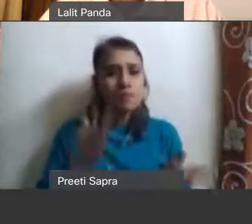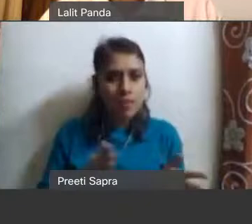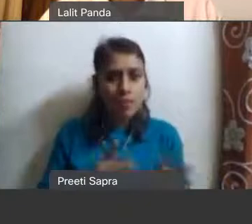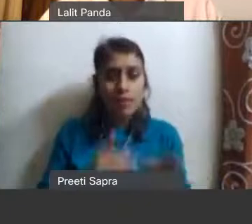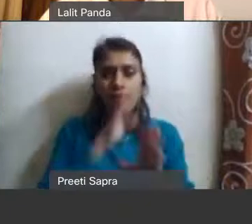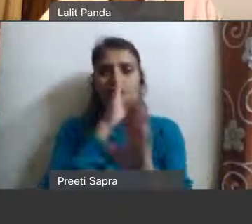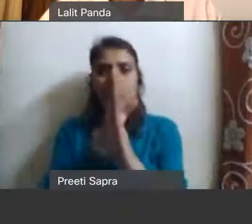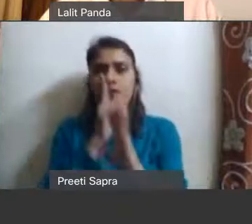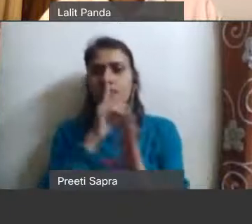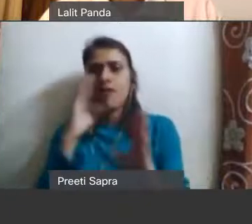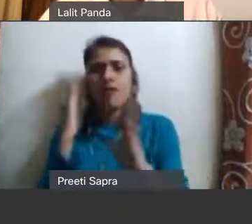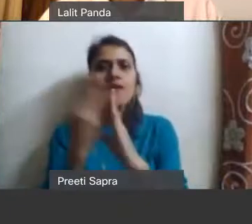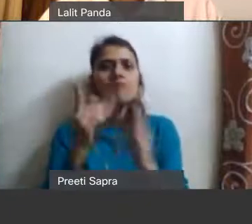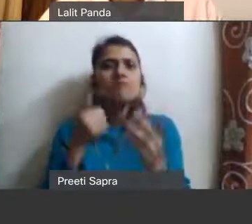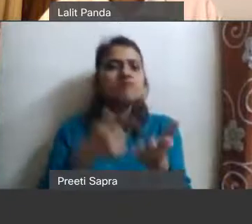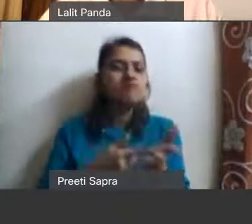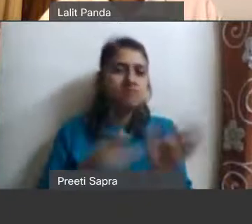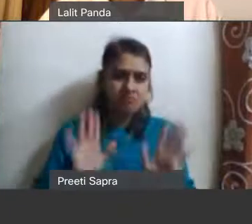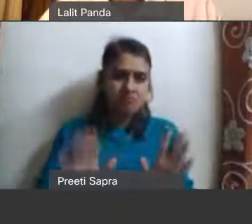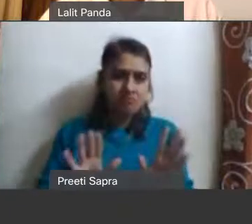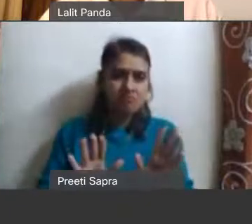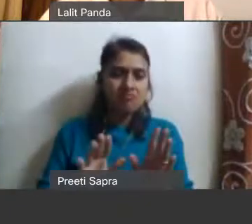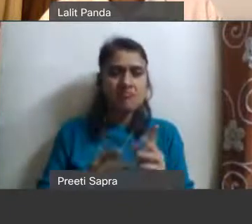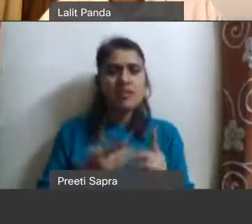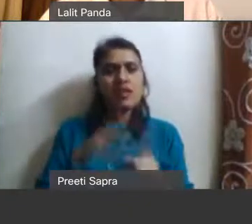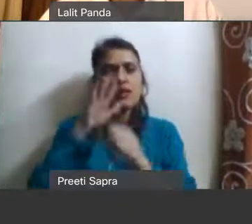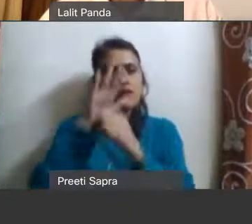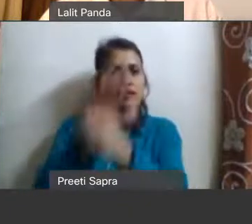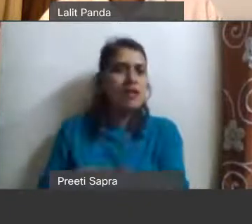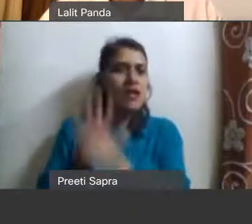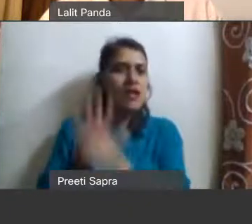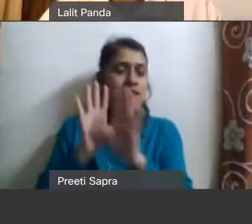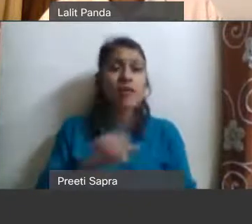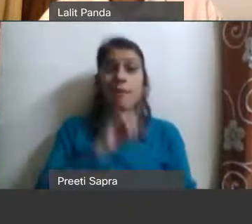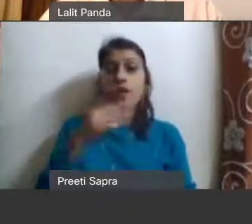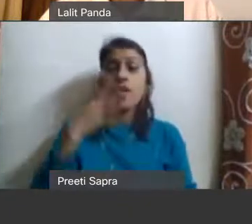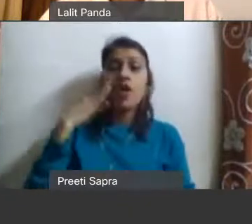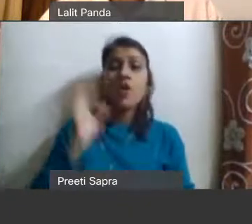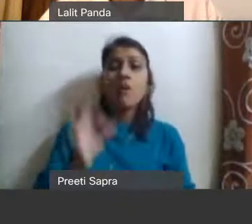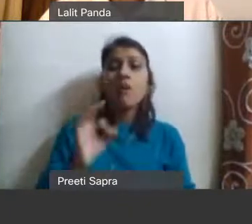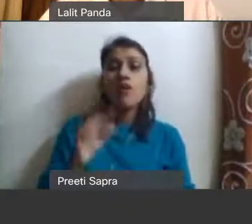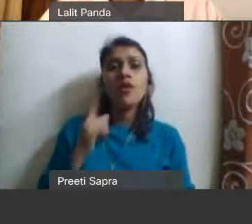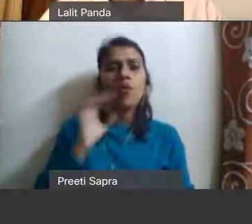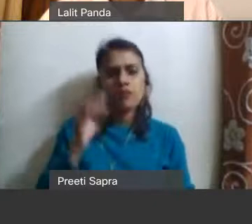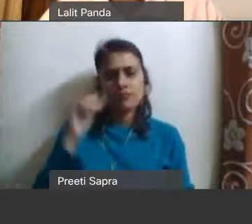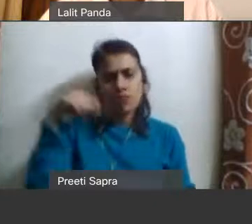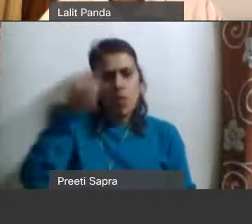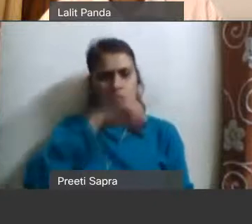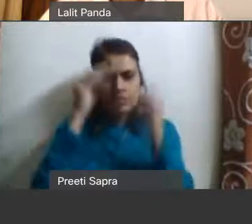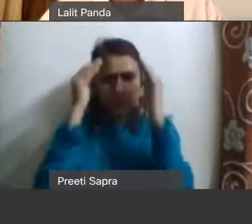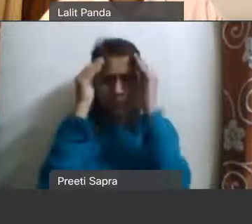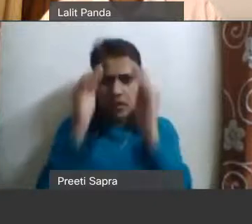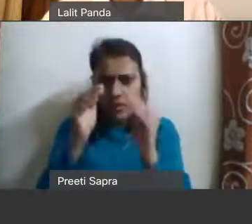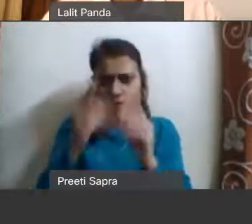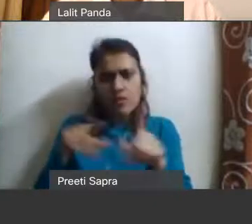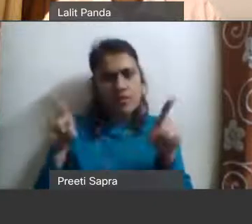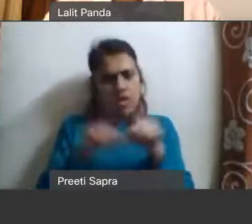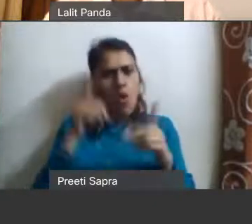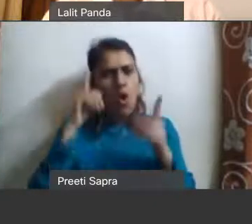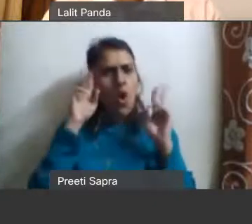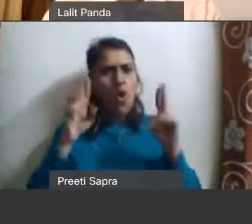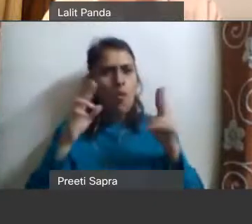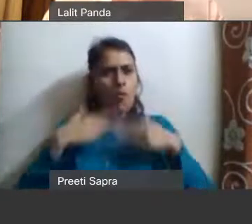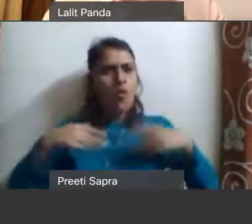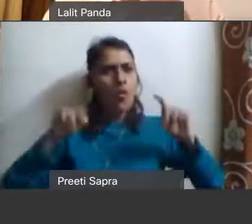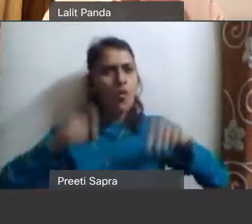indirect discrimination jurisprudence. And one of the things which is really important for all of us to consider, and hopefully the court will consider, is how